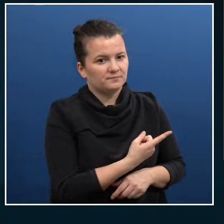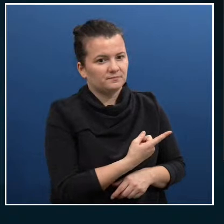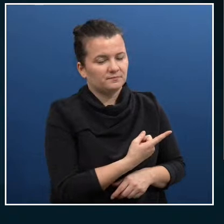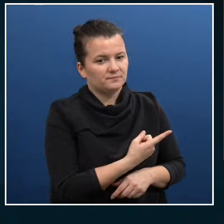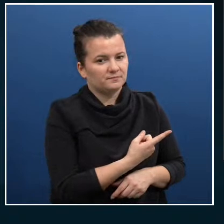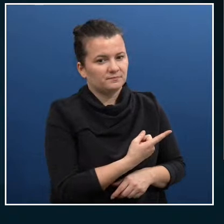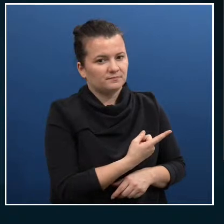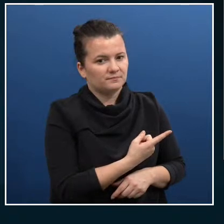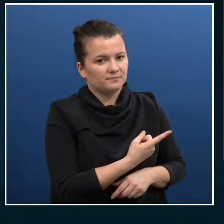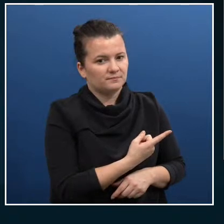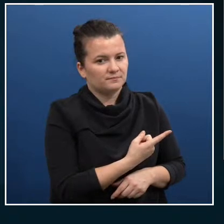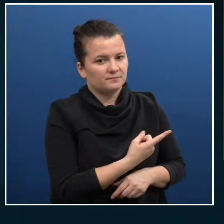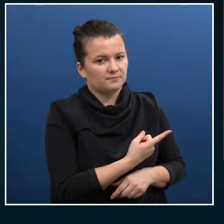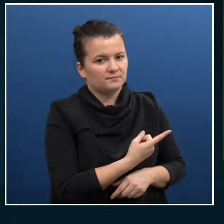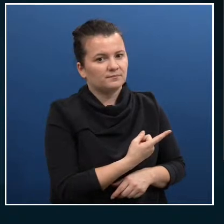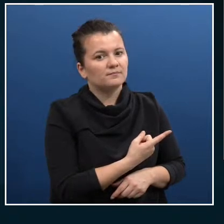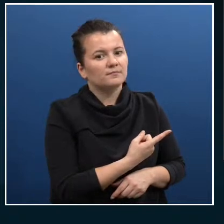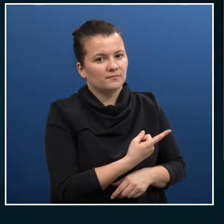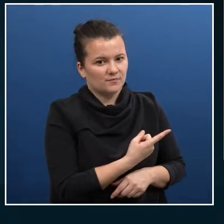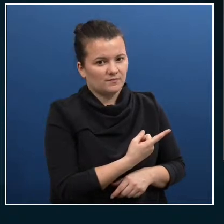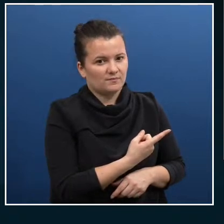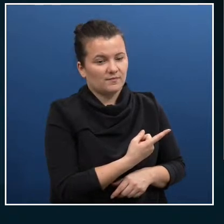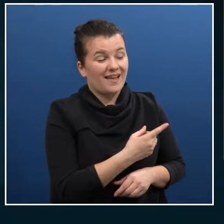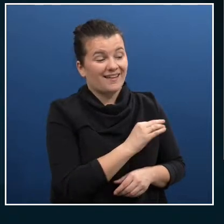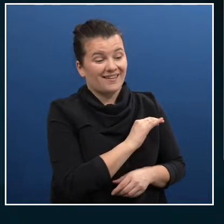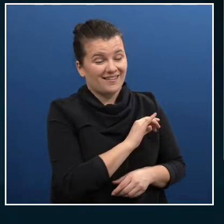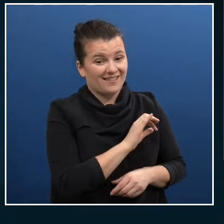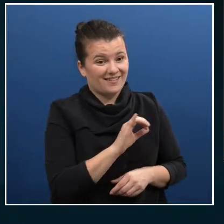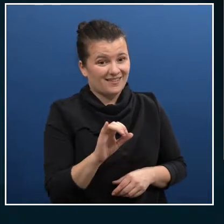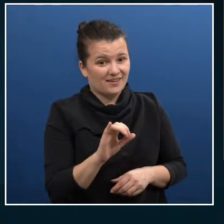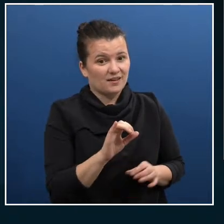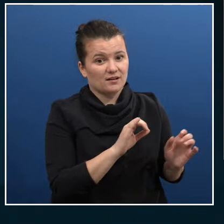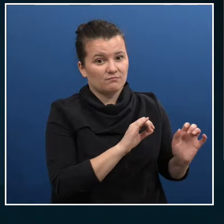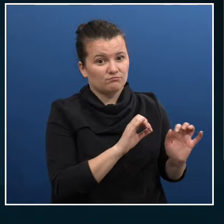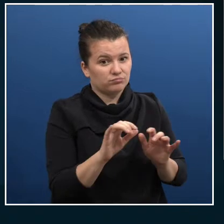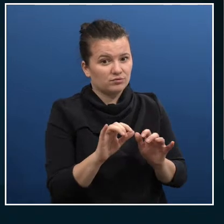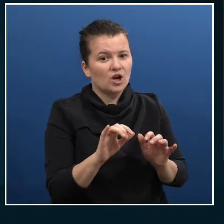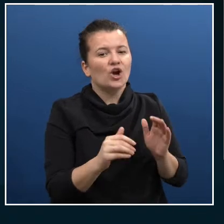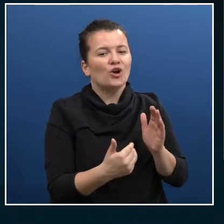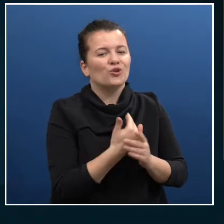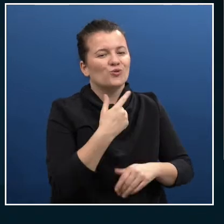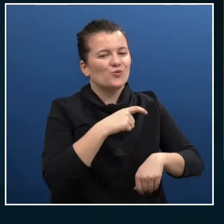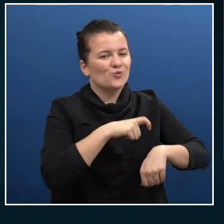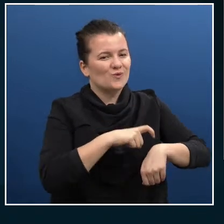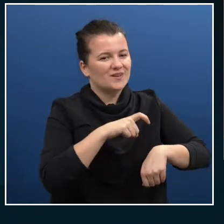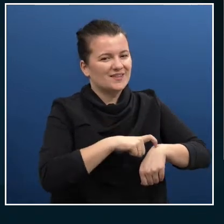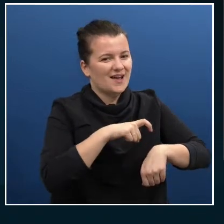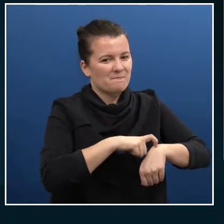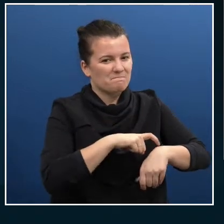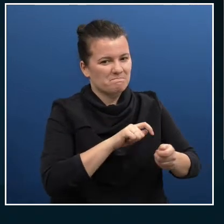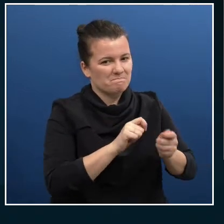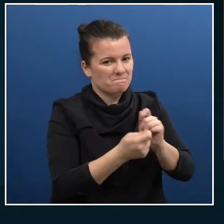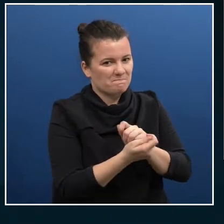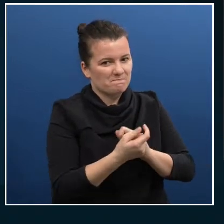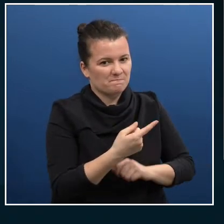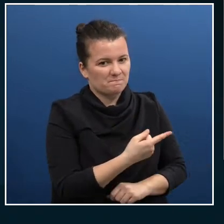And then I will look, and then I did it in a special